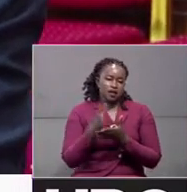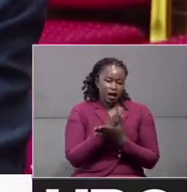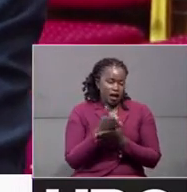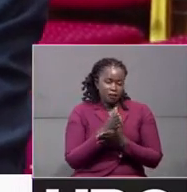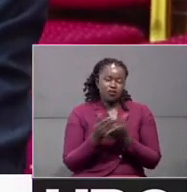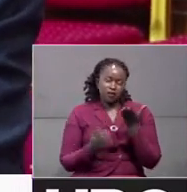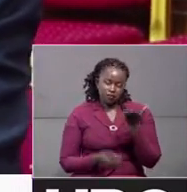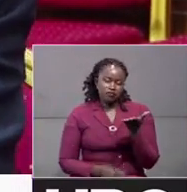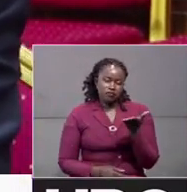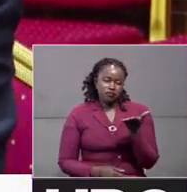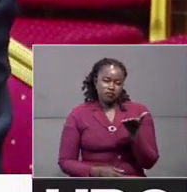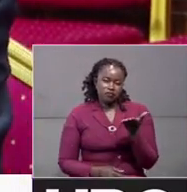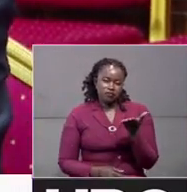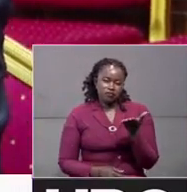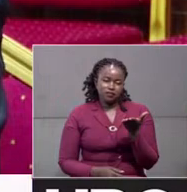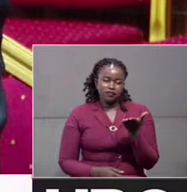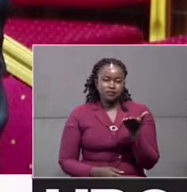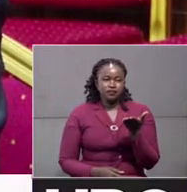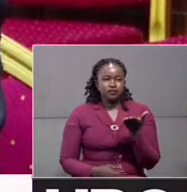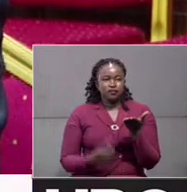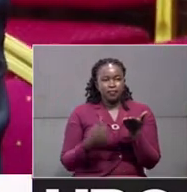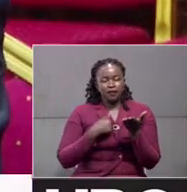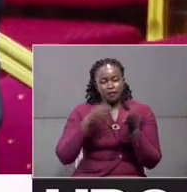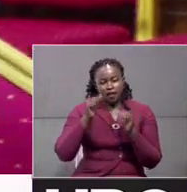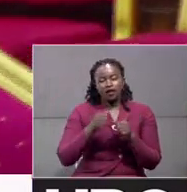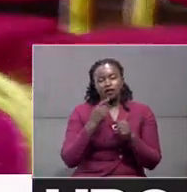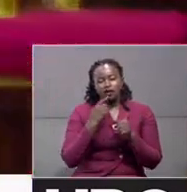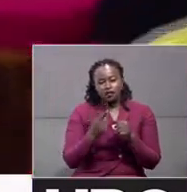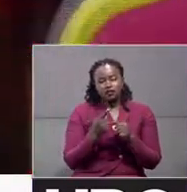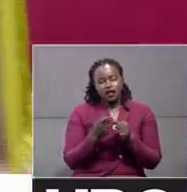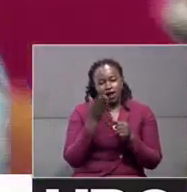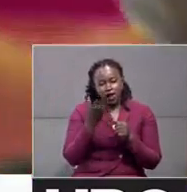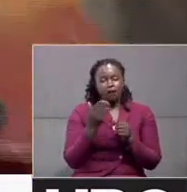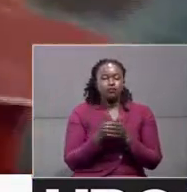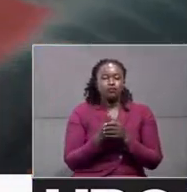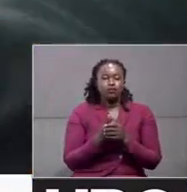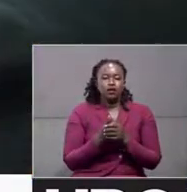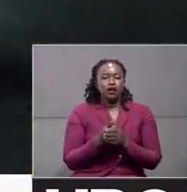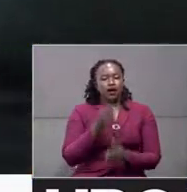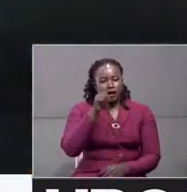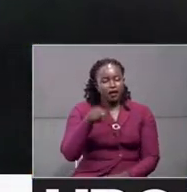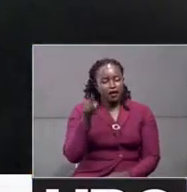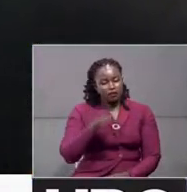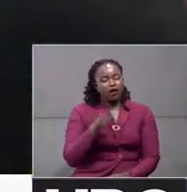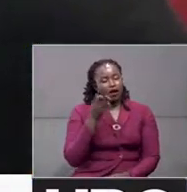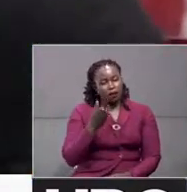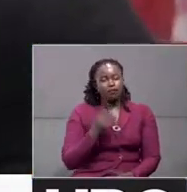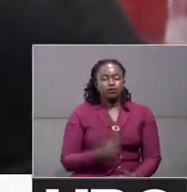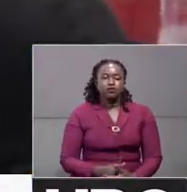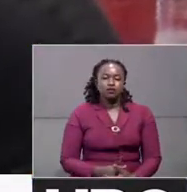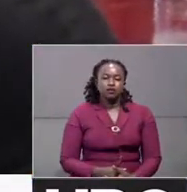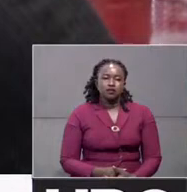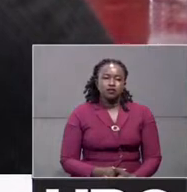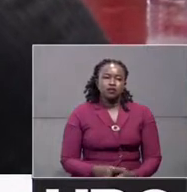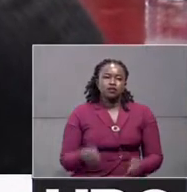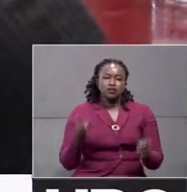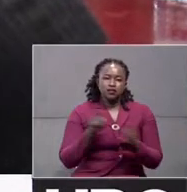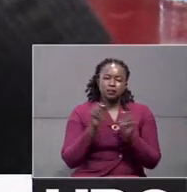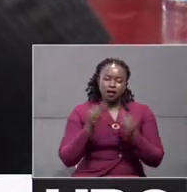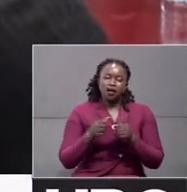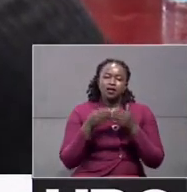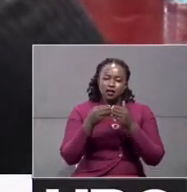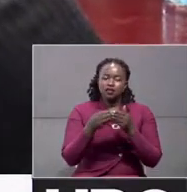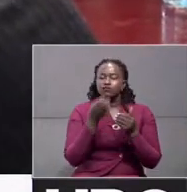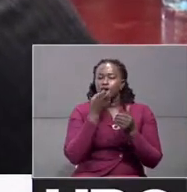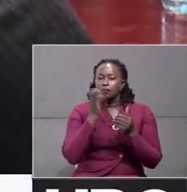It was, I can say there was a gross error. in municipality, which can tantamount to abuse